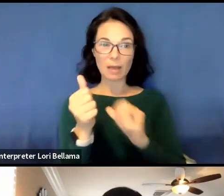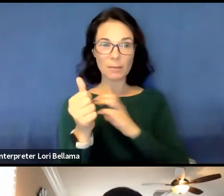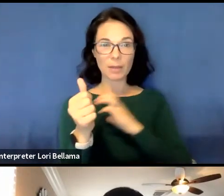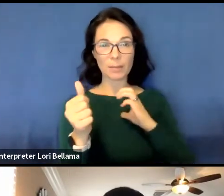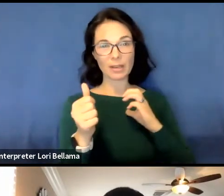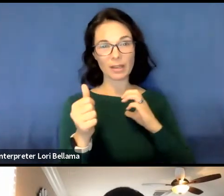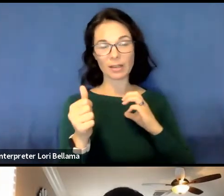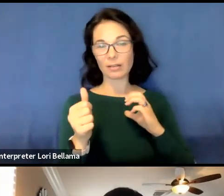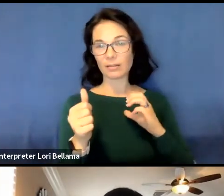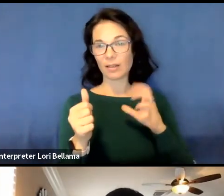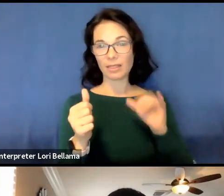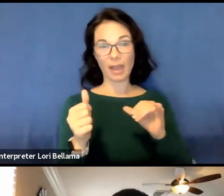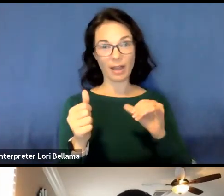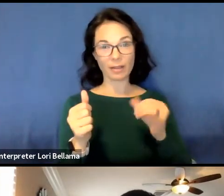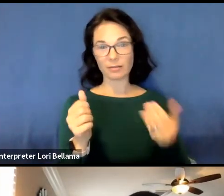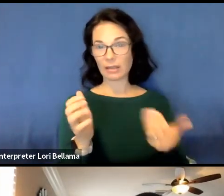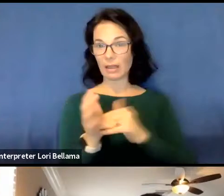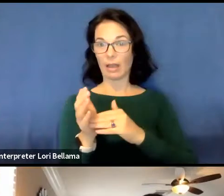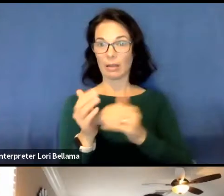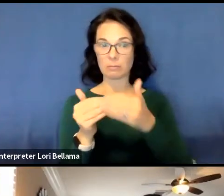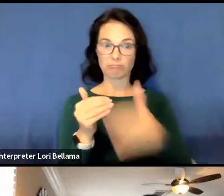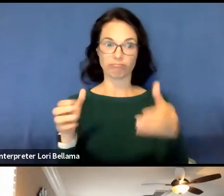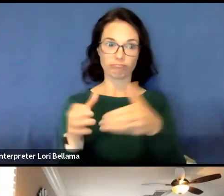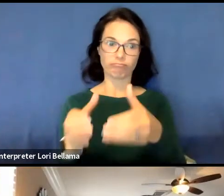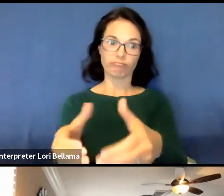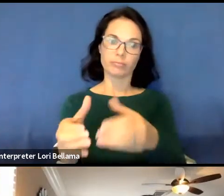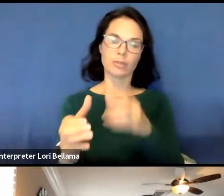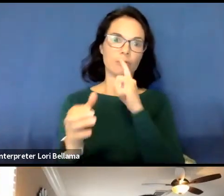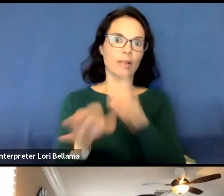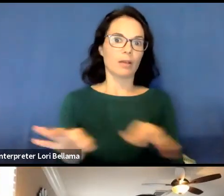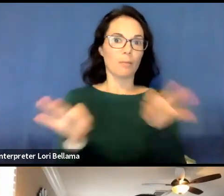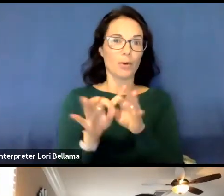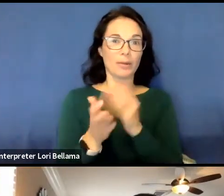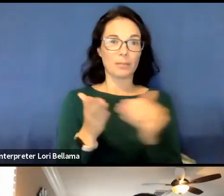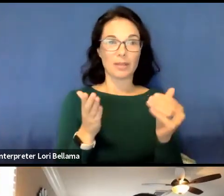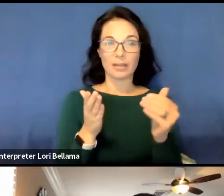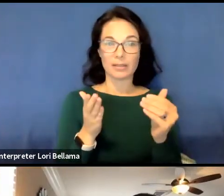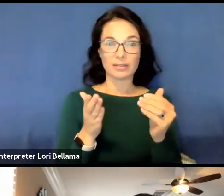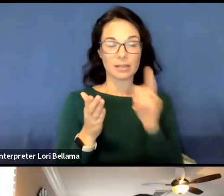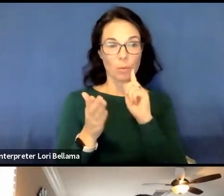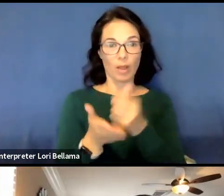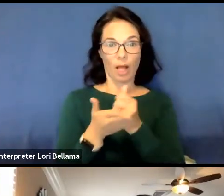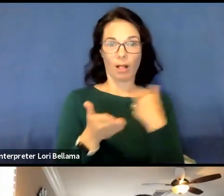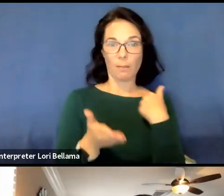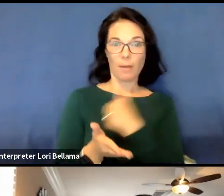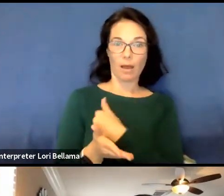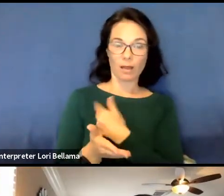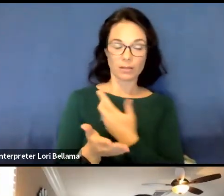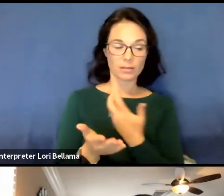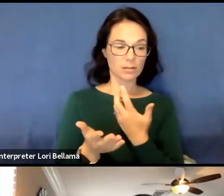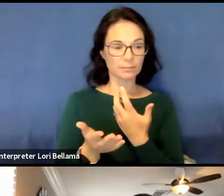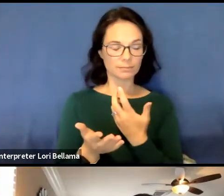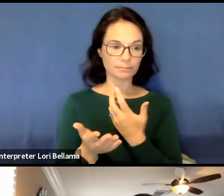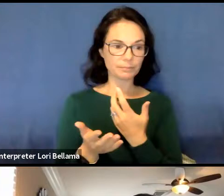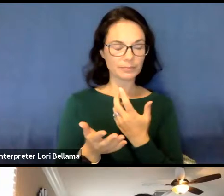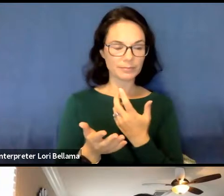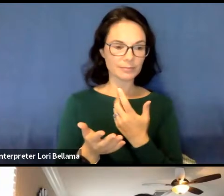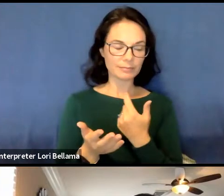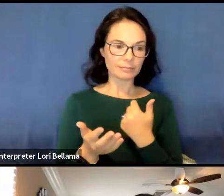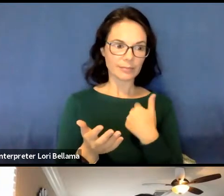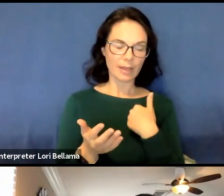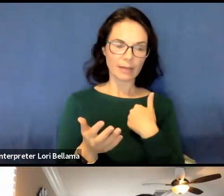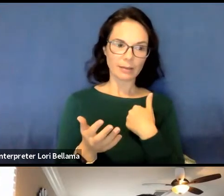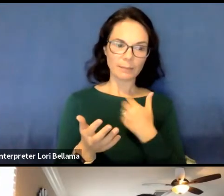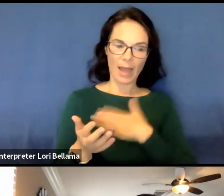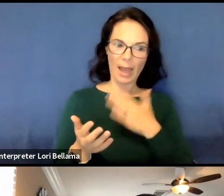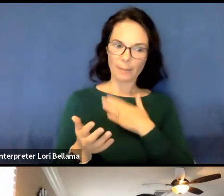that's a really, really important piece that helps us. You know, I'm glad we're going to be getting guidance